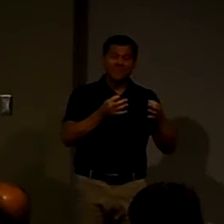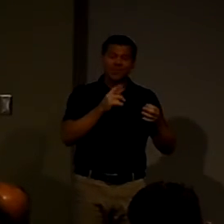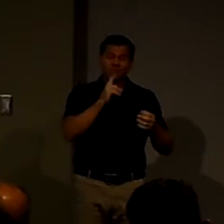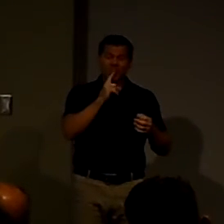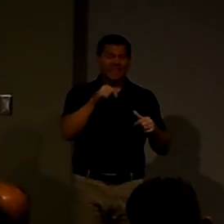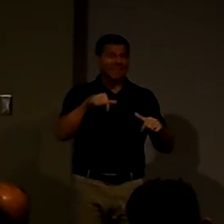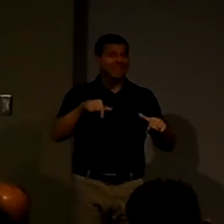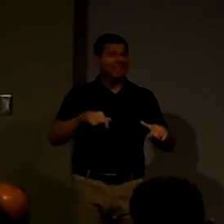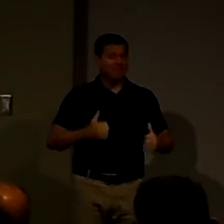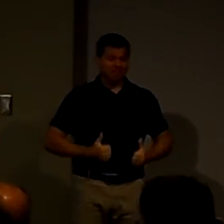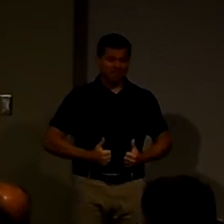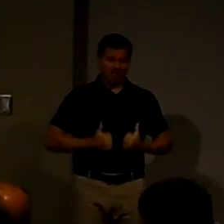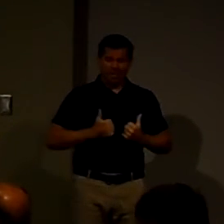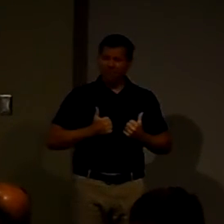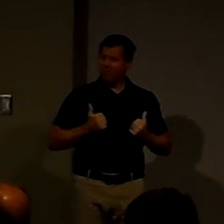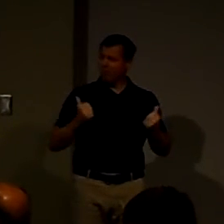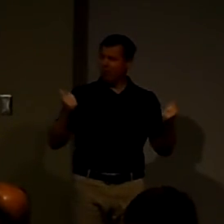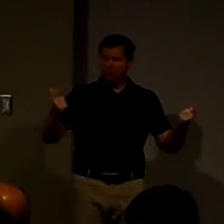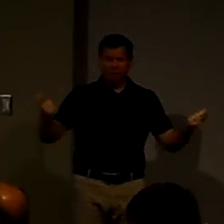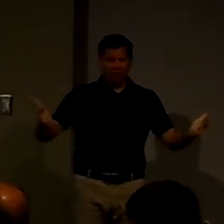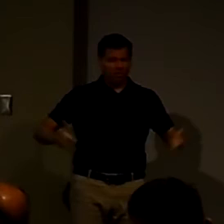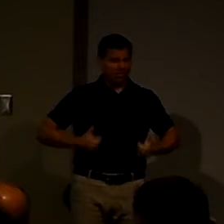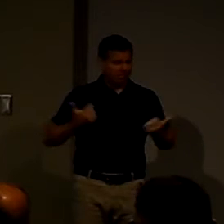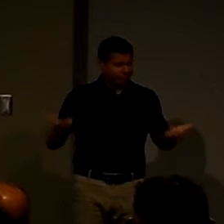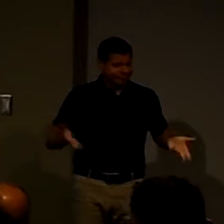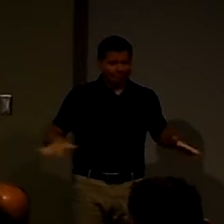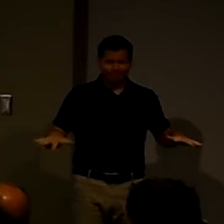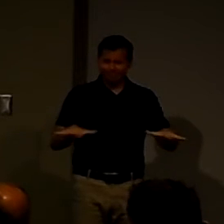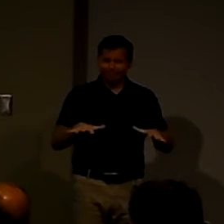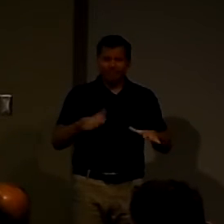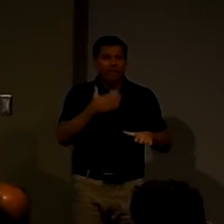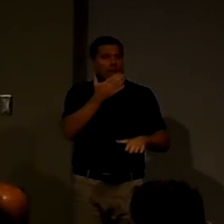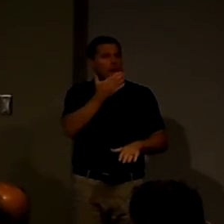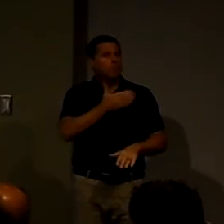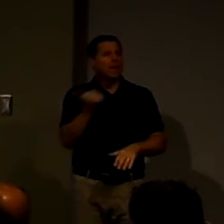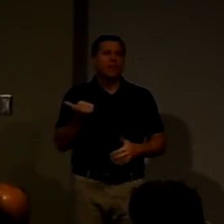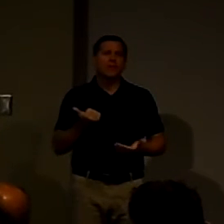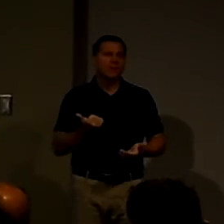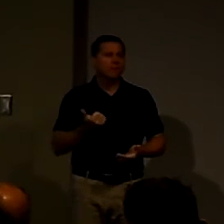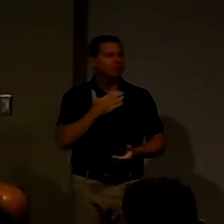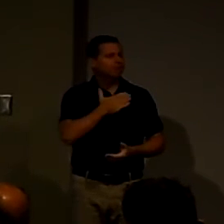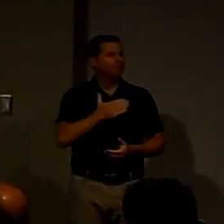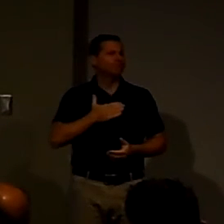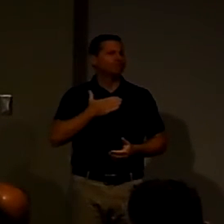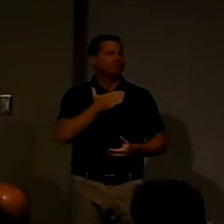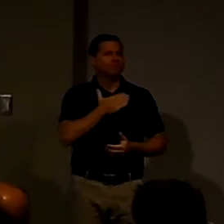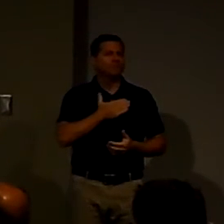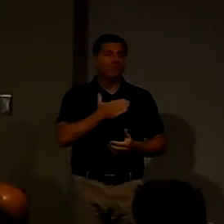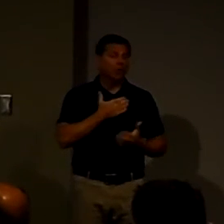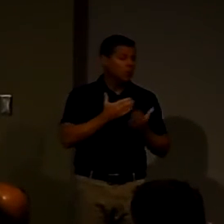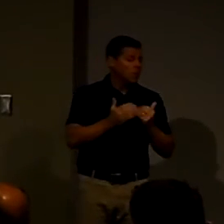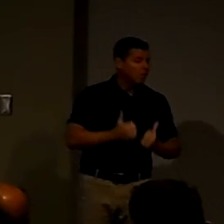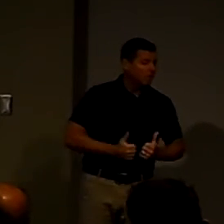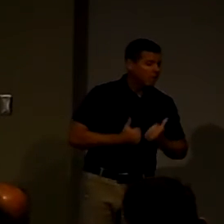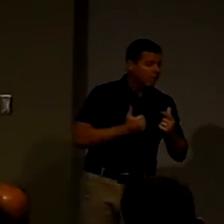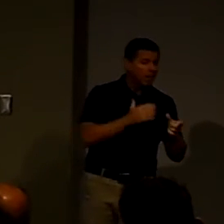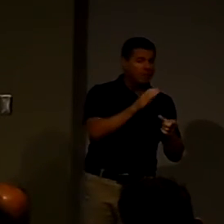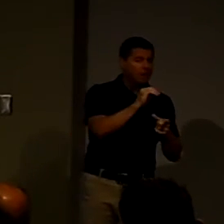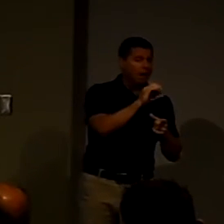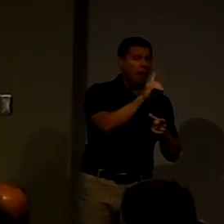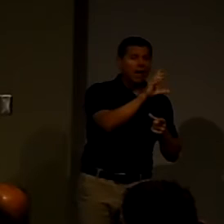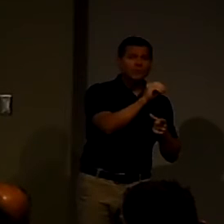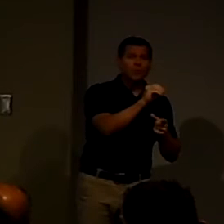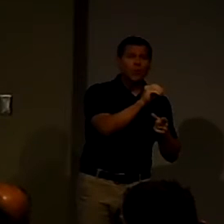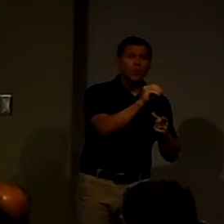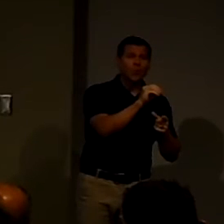Better quality of life for all those living in this area, all those, whether they're living in a $2 million condo downtown Tampa